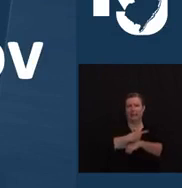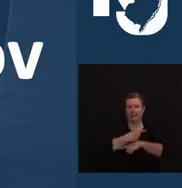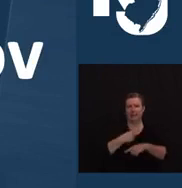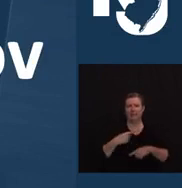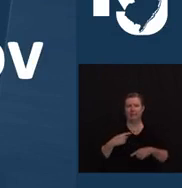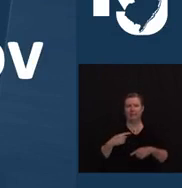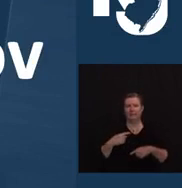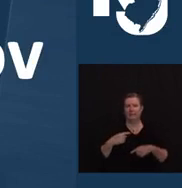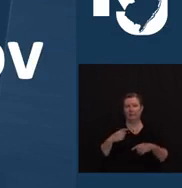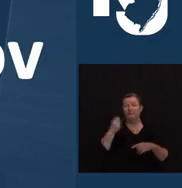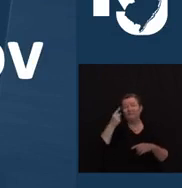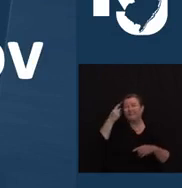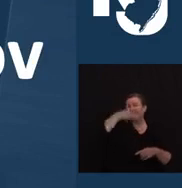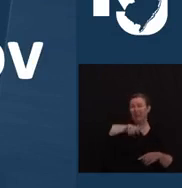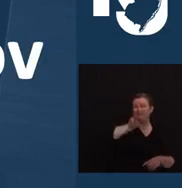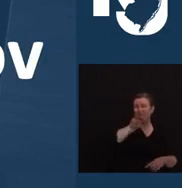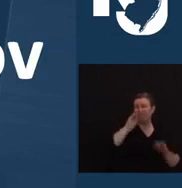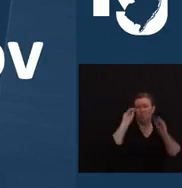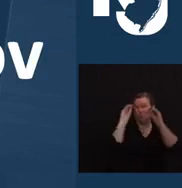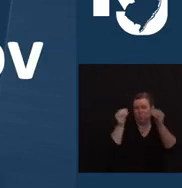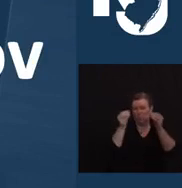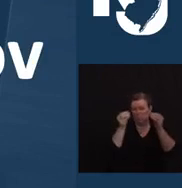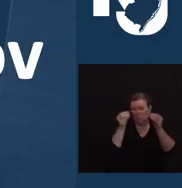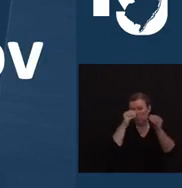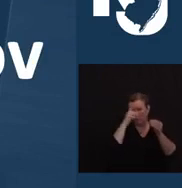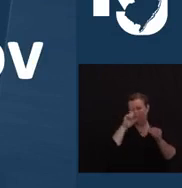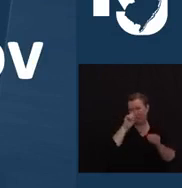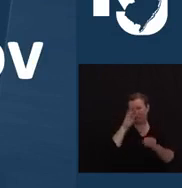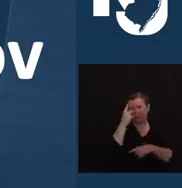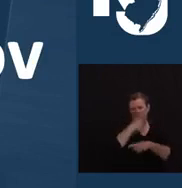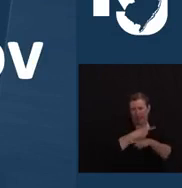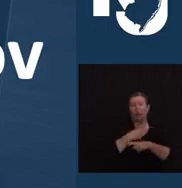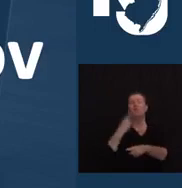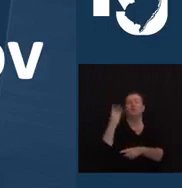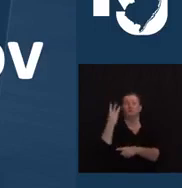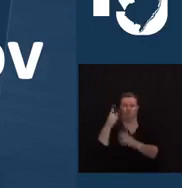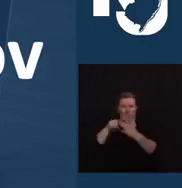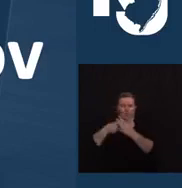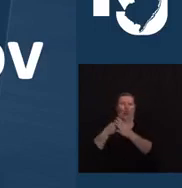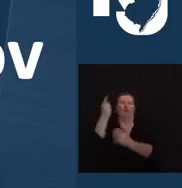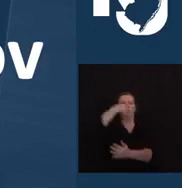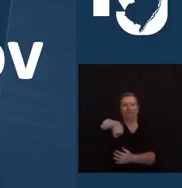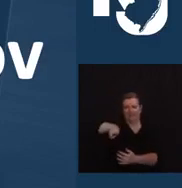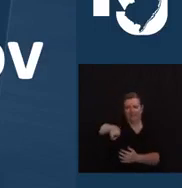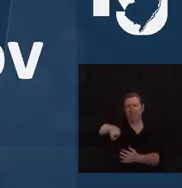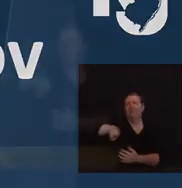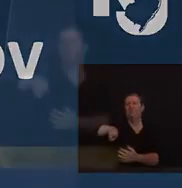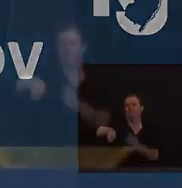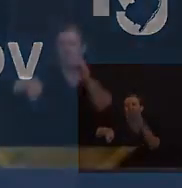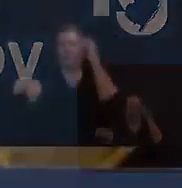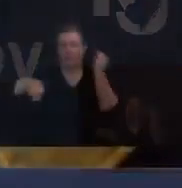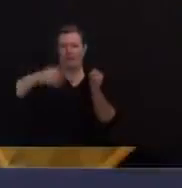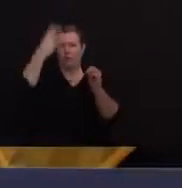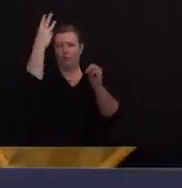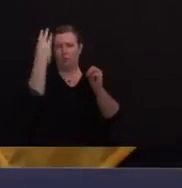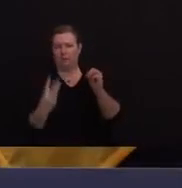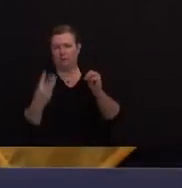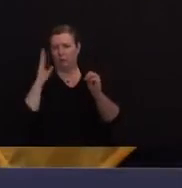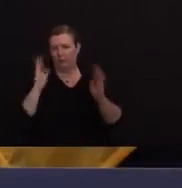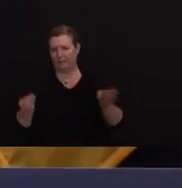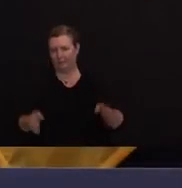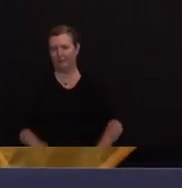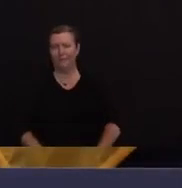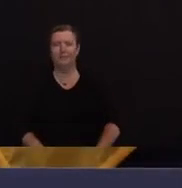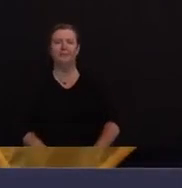8th, to coincide with what is the first day of school in many places across the state. With that, please help me welcome the woman who needs